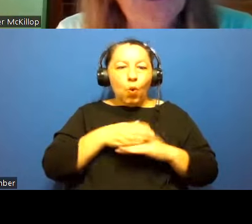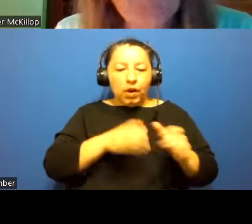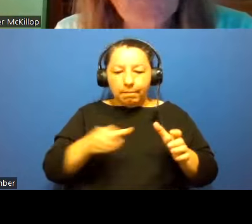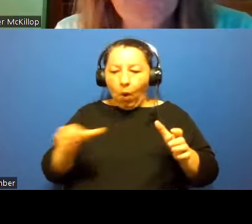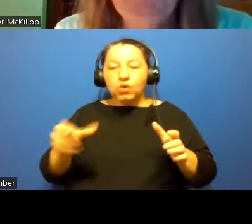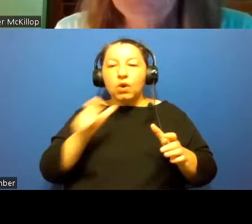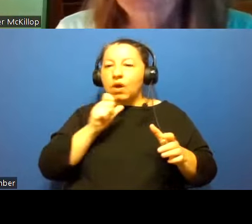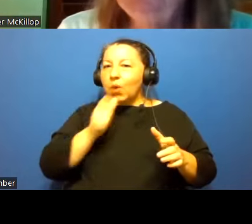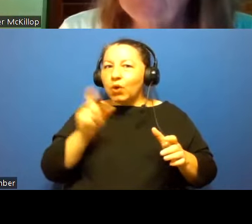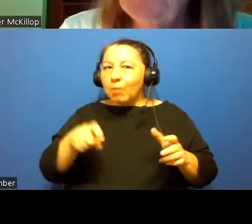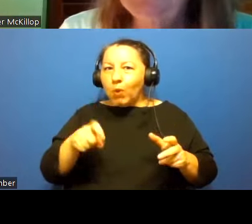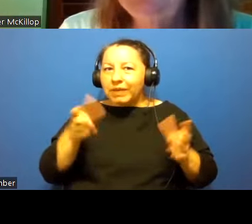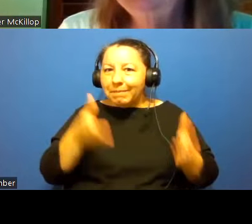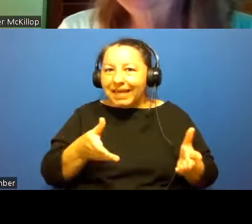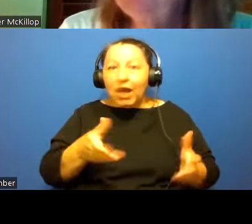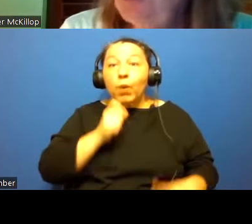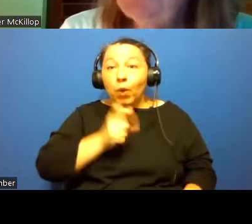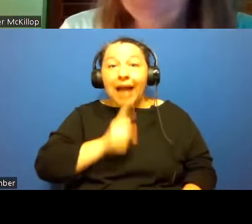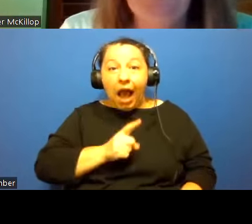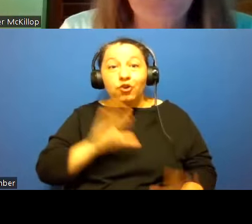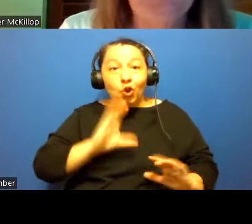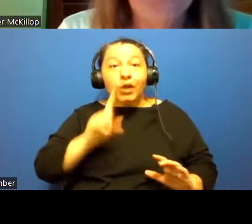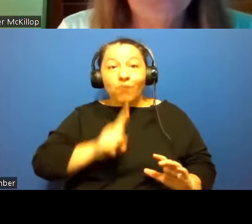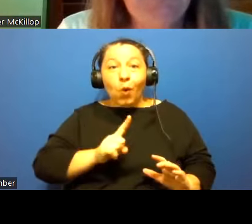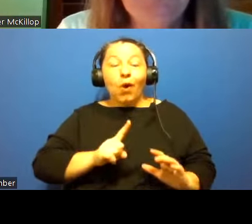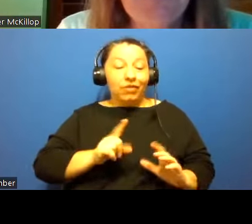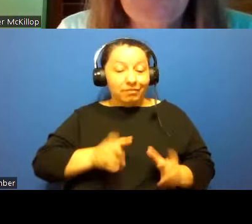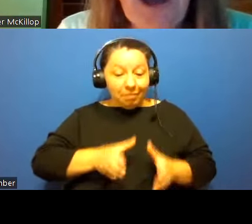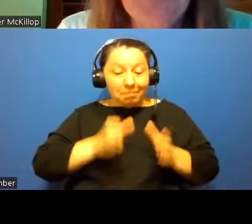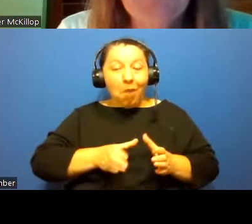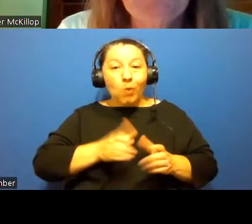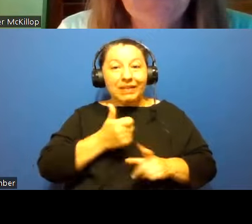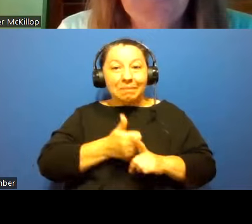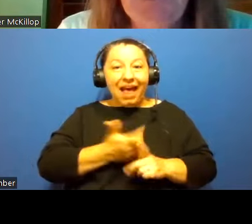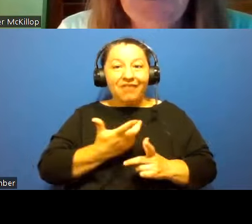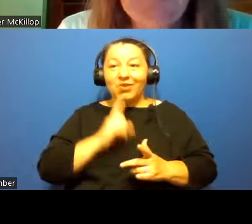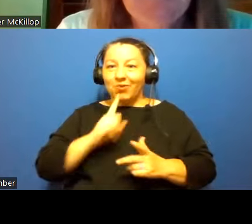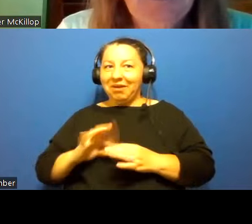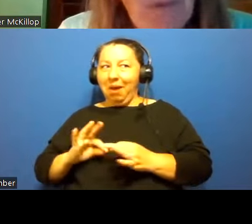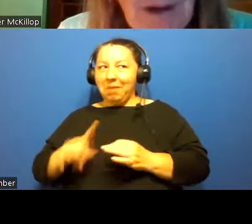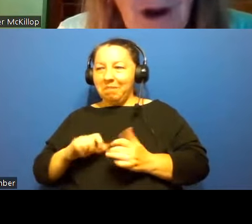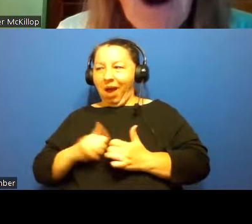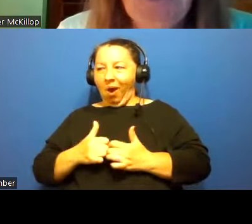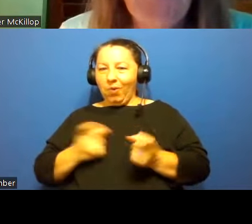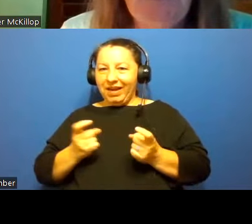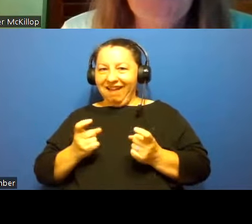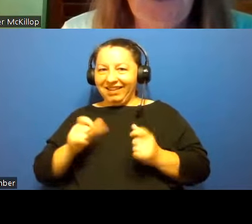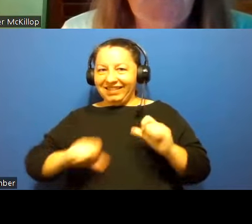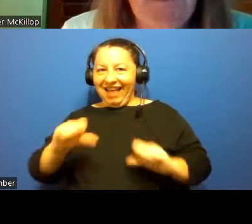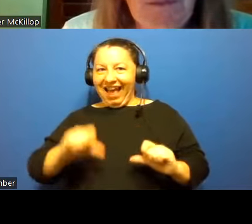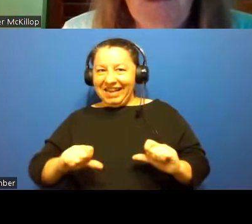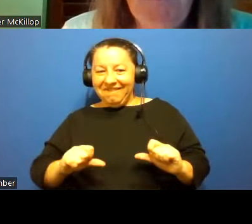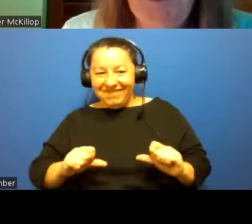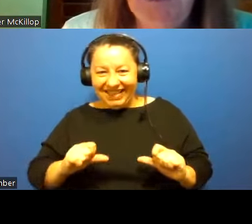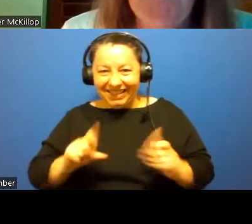weren't looking for them, which is really a comment on conducting science. You know, we are focused